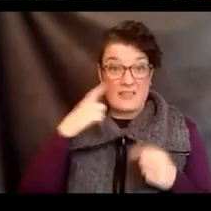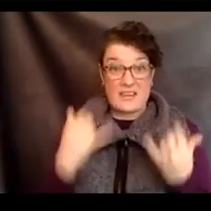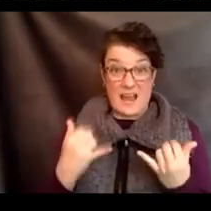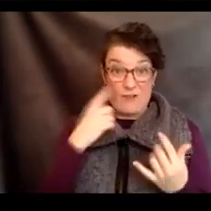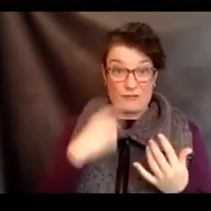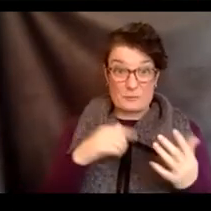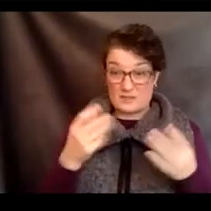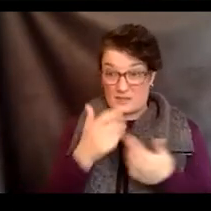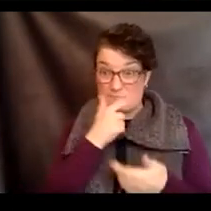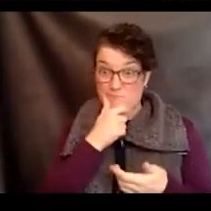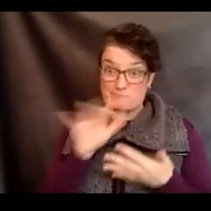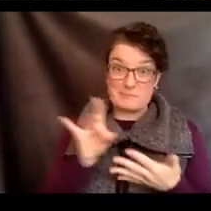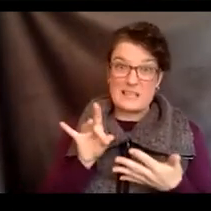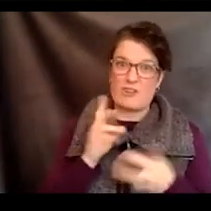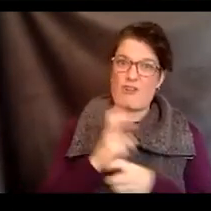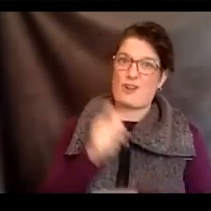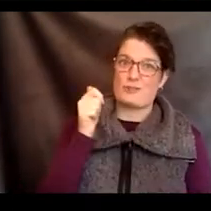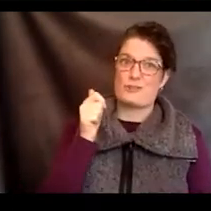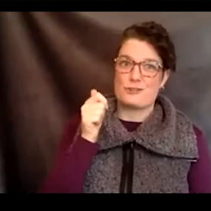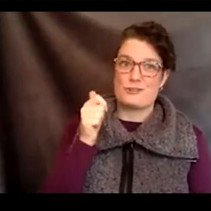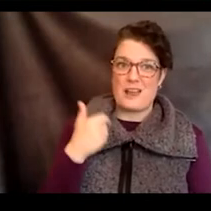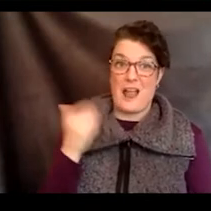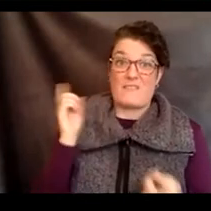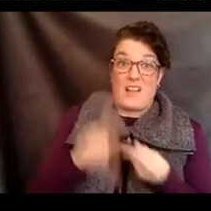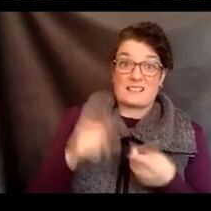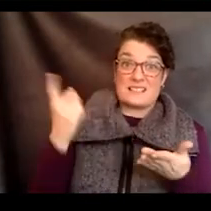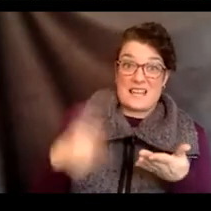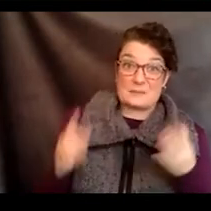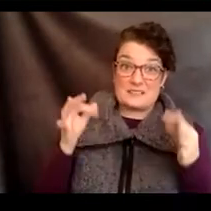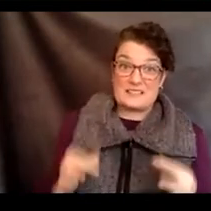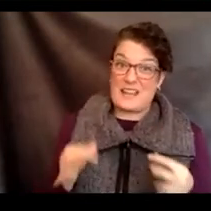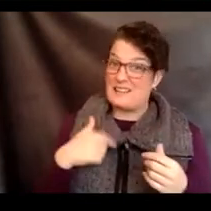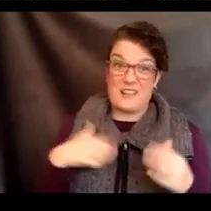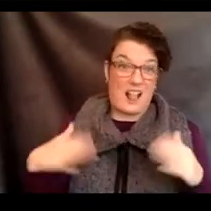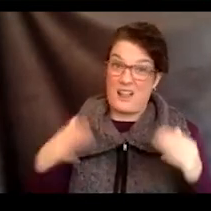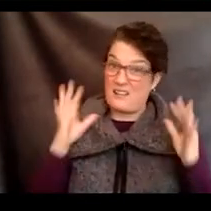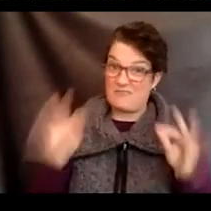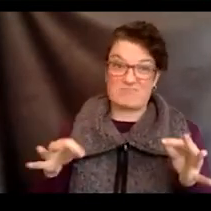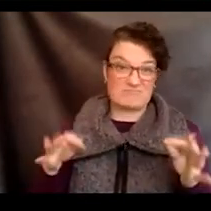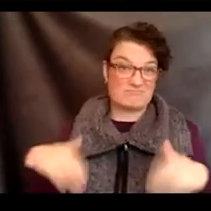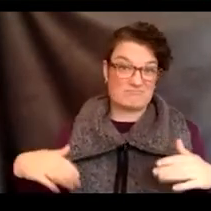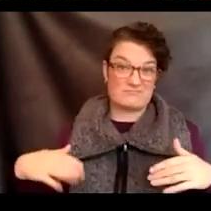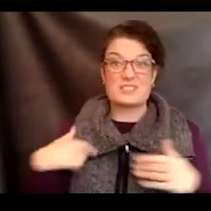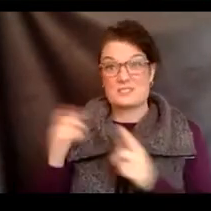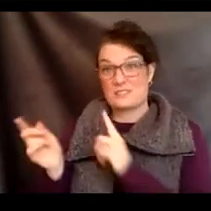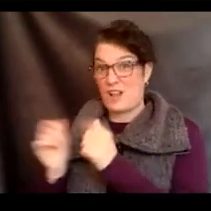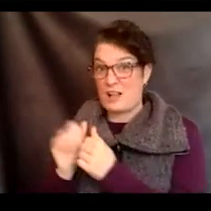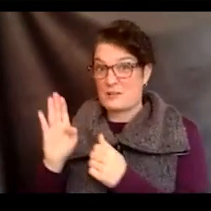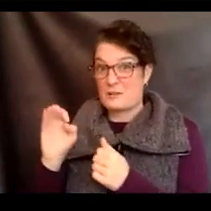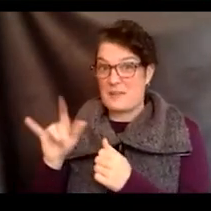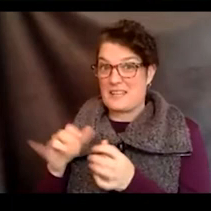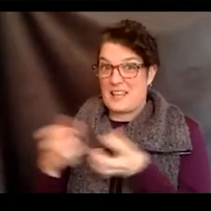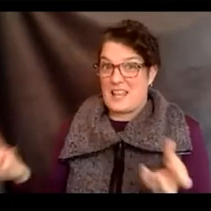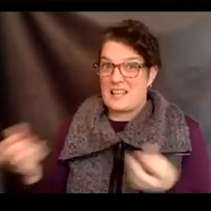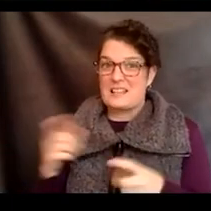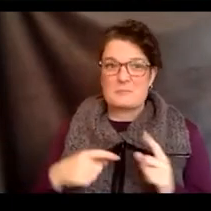harder. I have until next week to decide and I have not made that decision yet. So I've been talking to Becky a lot about this, but yeah,